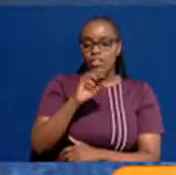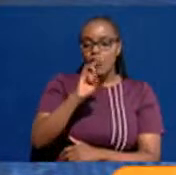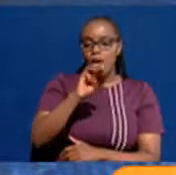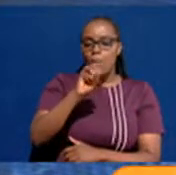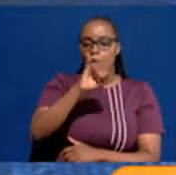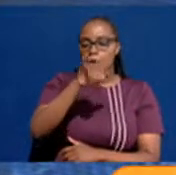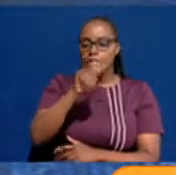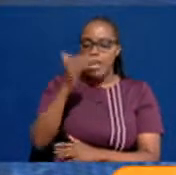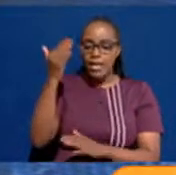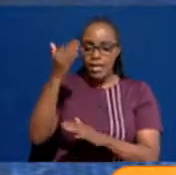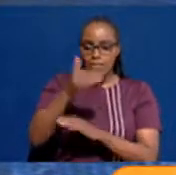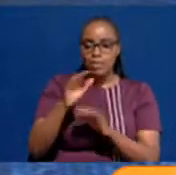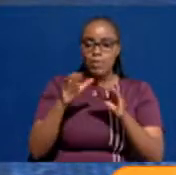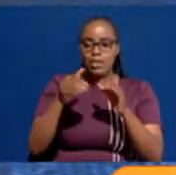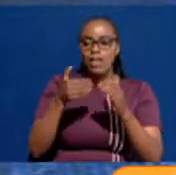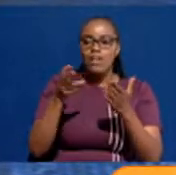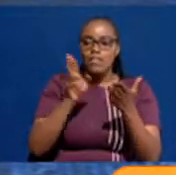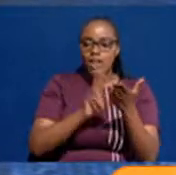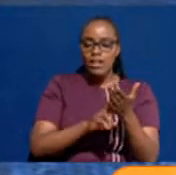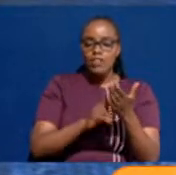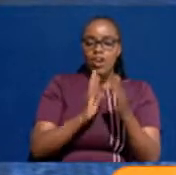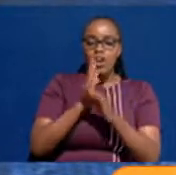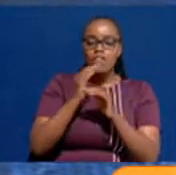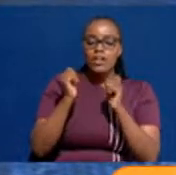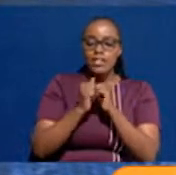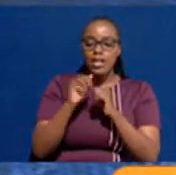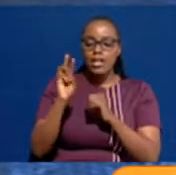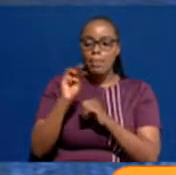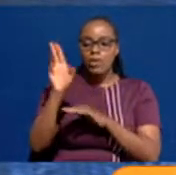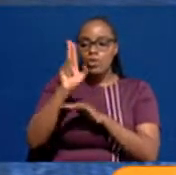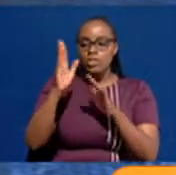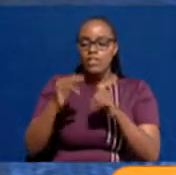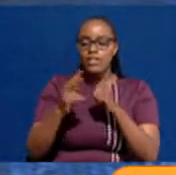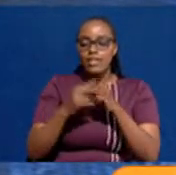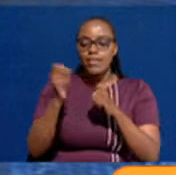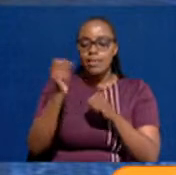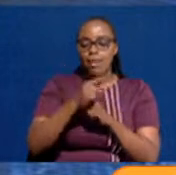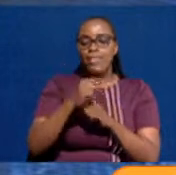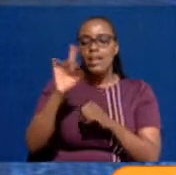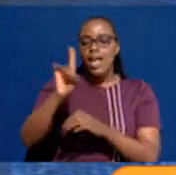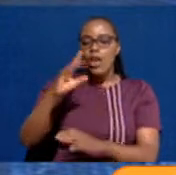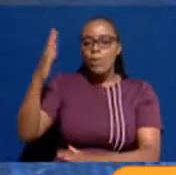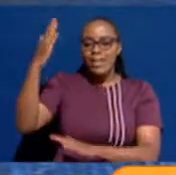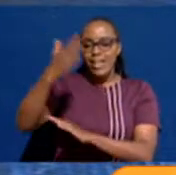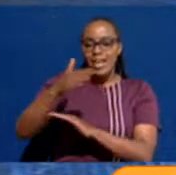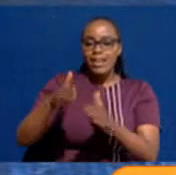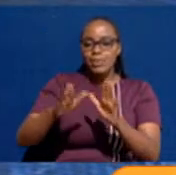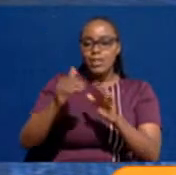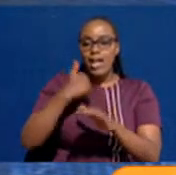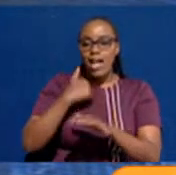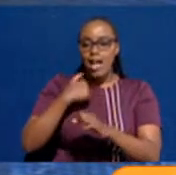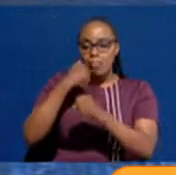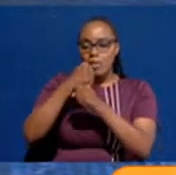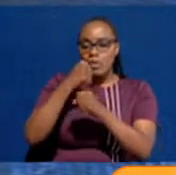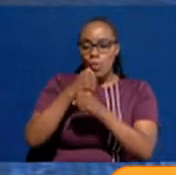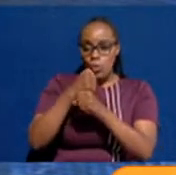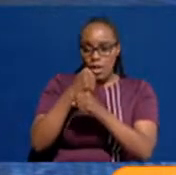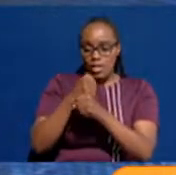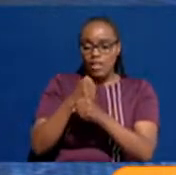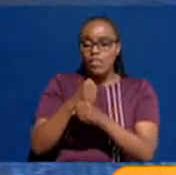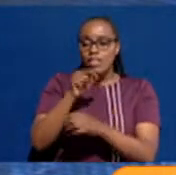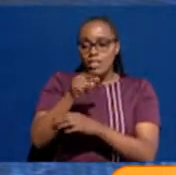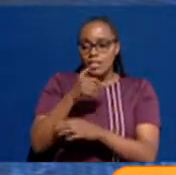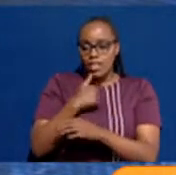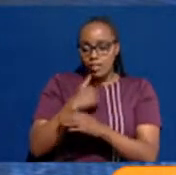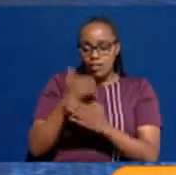Company has registered over 10 million users in the 7 months that the Nairobi Expressway has been in operation, resulting